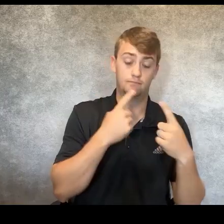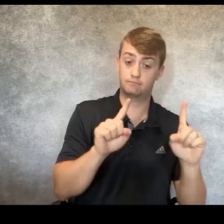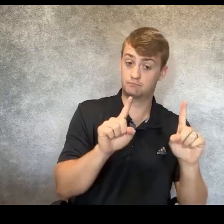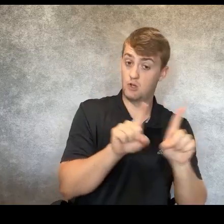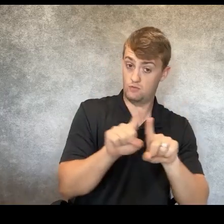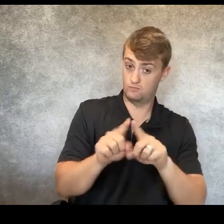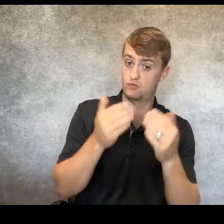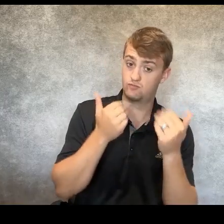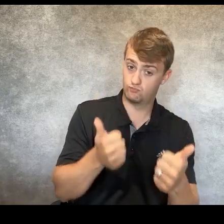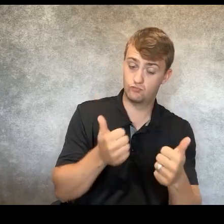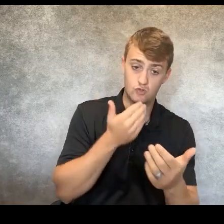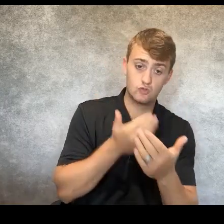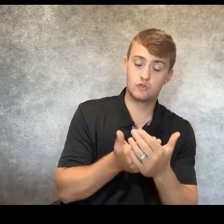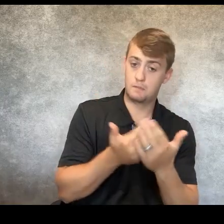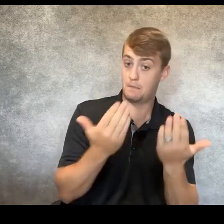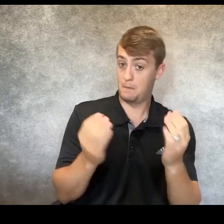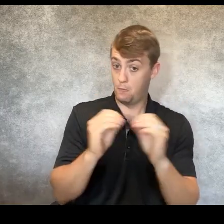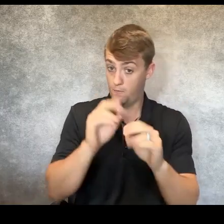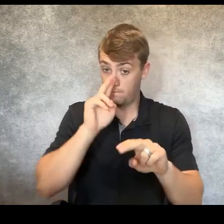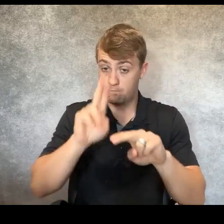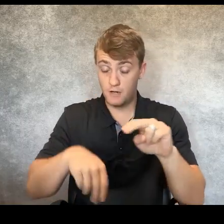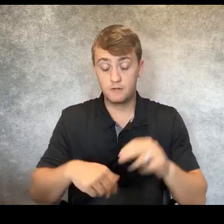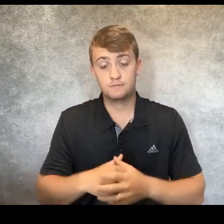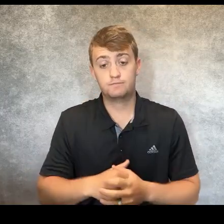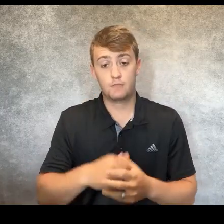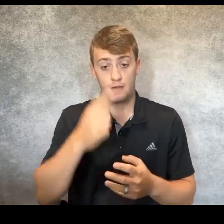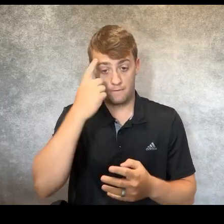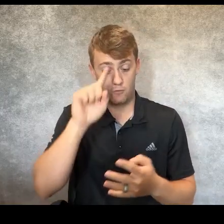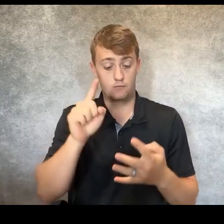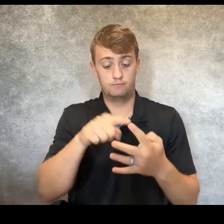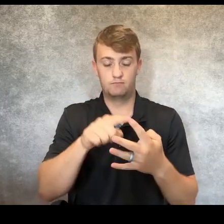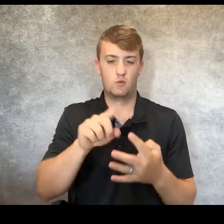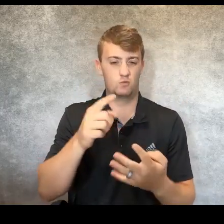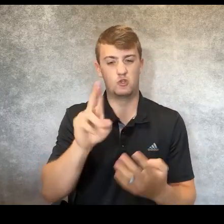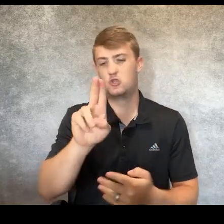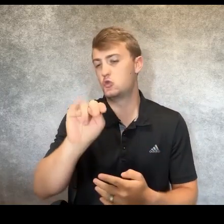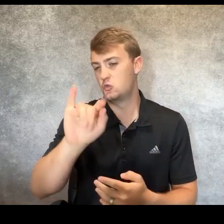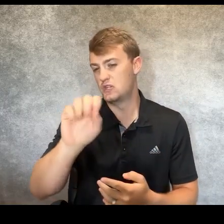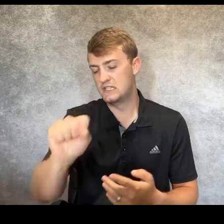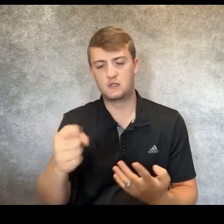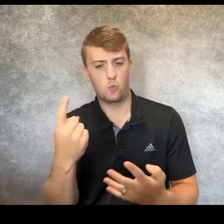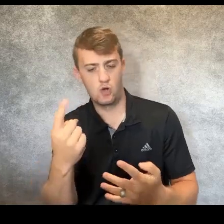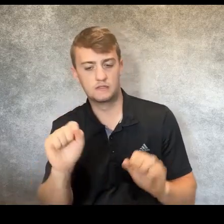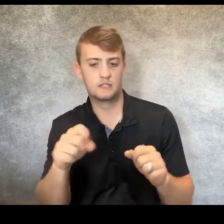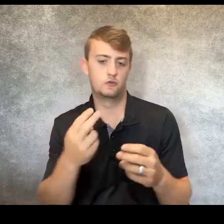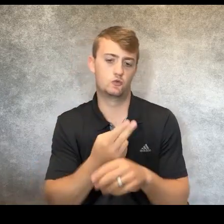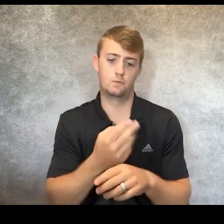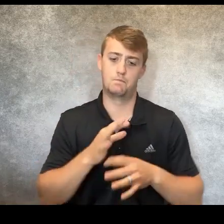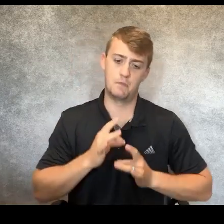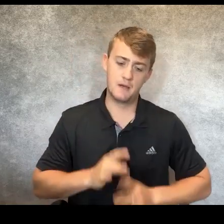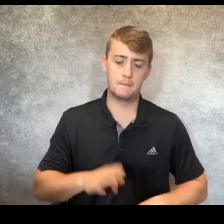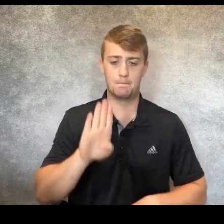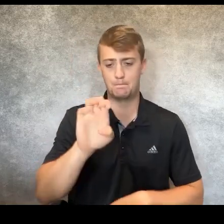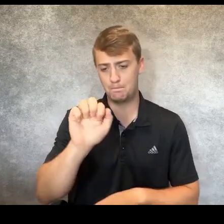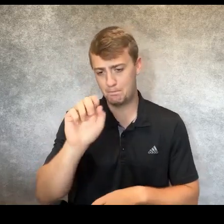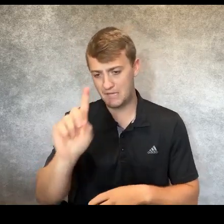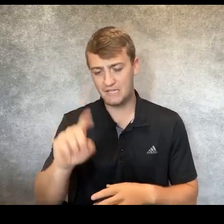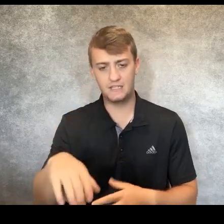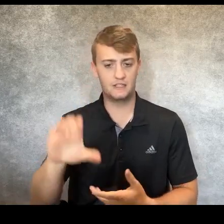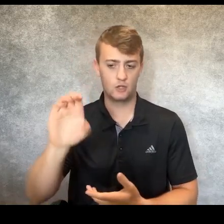might even be more fun. For ones or units, use buttons, beads,